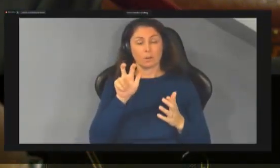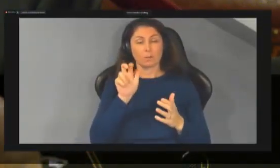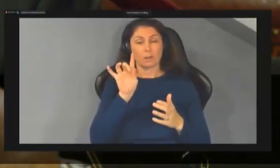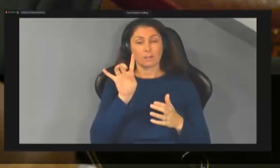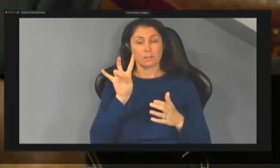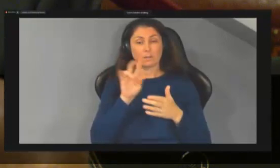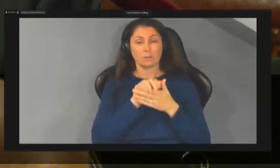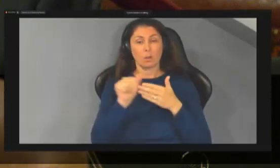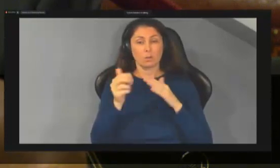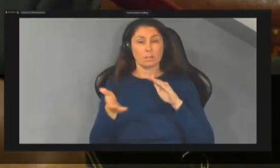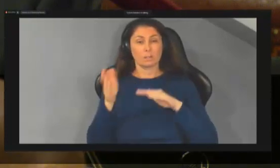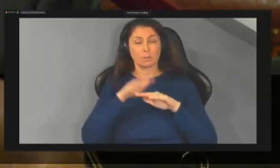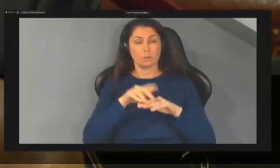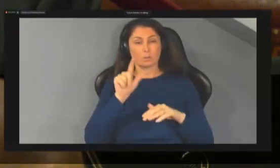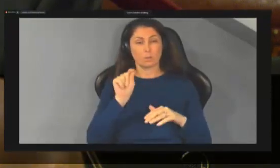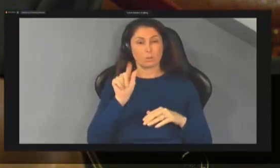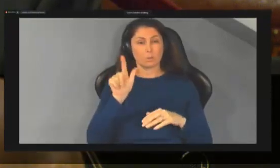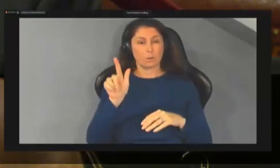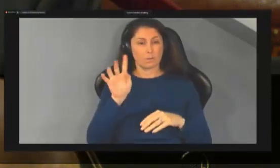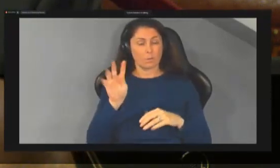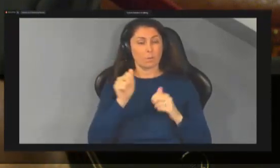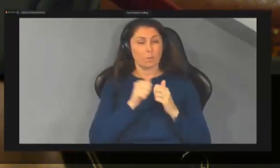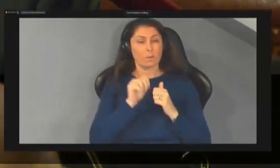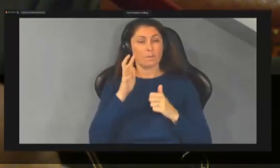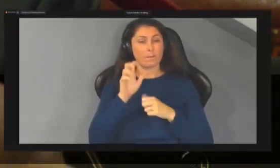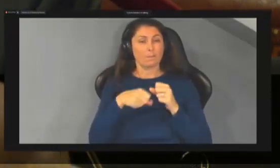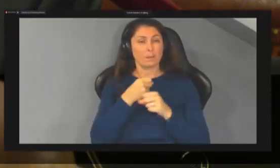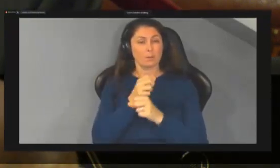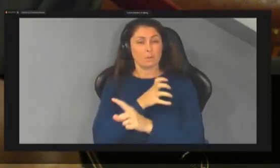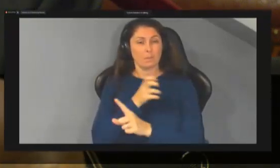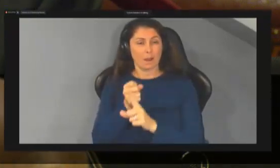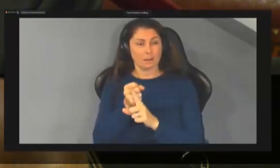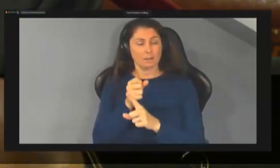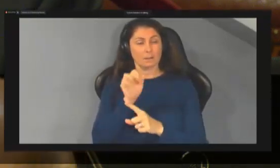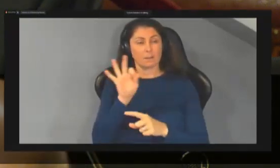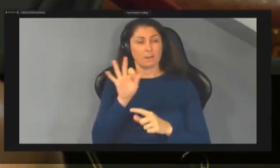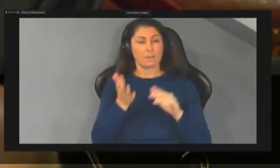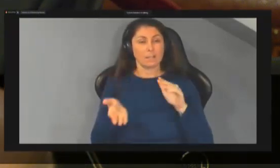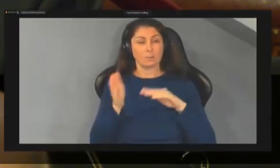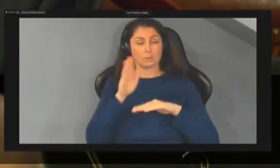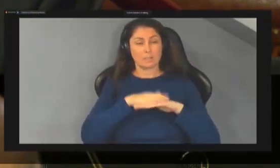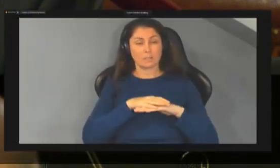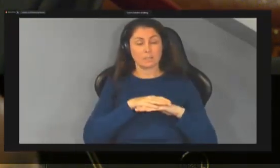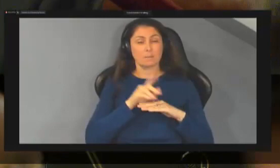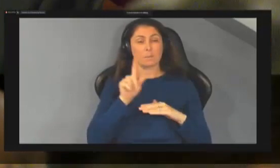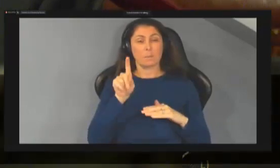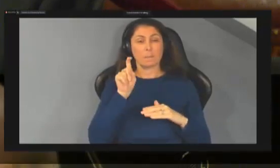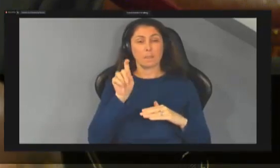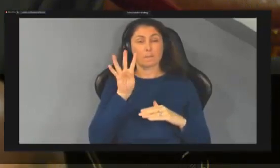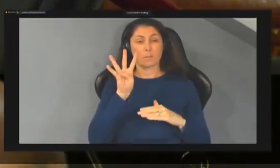$26,387 increase in 2024 with a five-year impact of an increase of